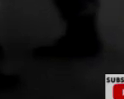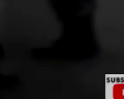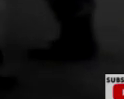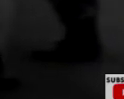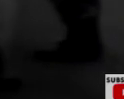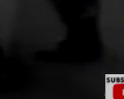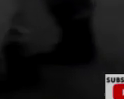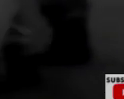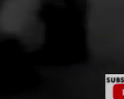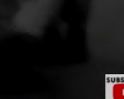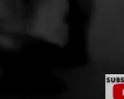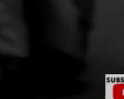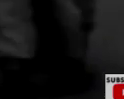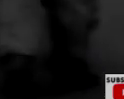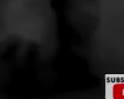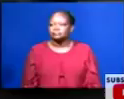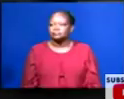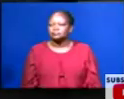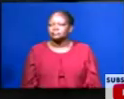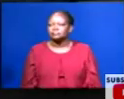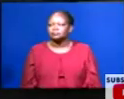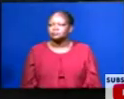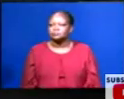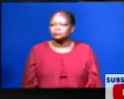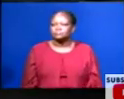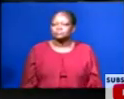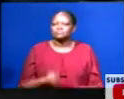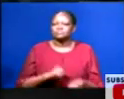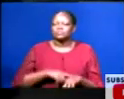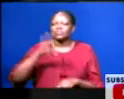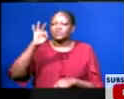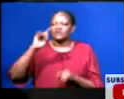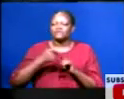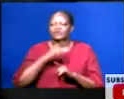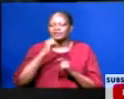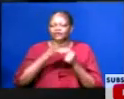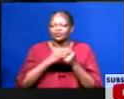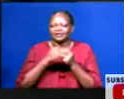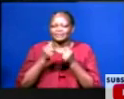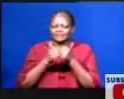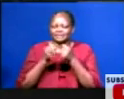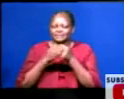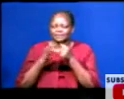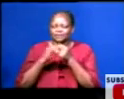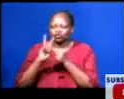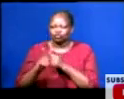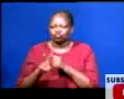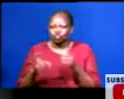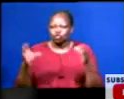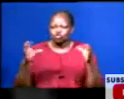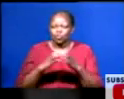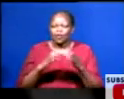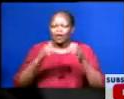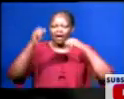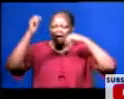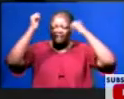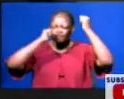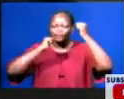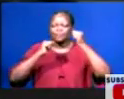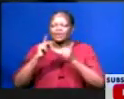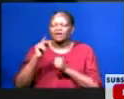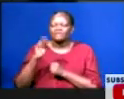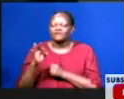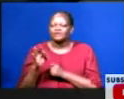At 3 a.m. Sunday, the 1st of August 1982, a group of soldiers from the Kenya Air Force